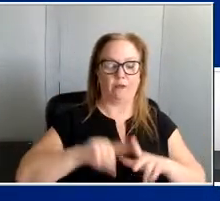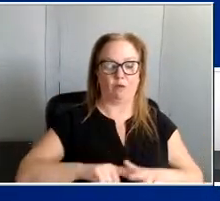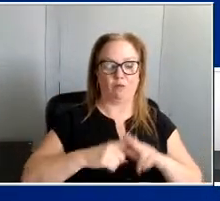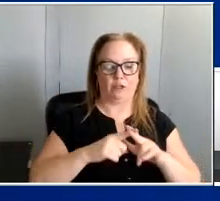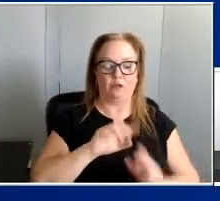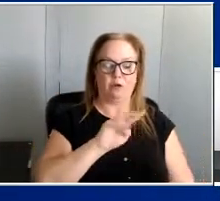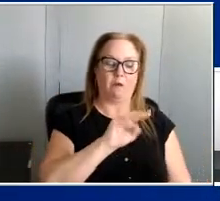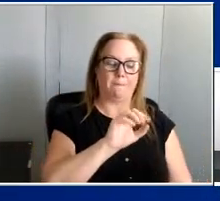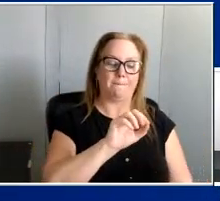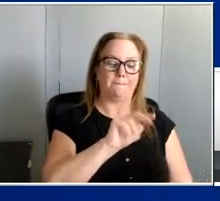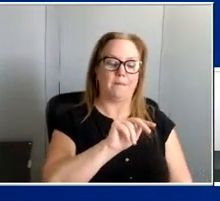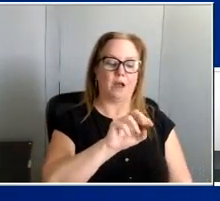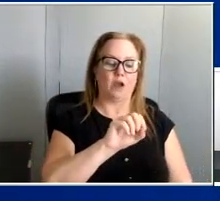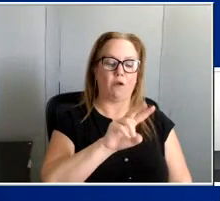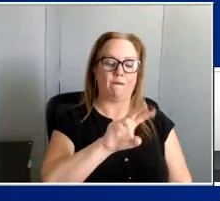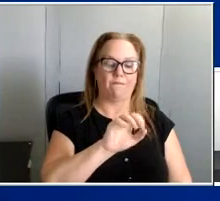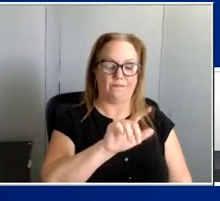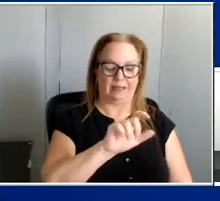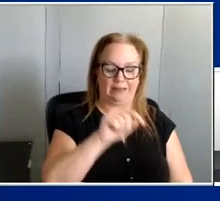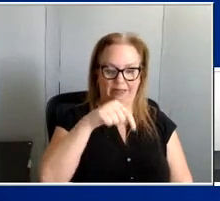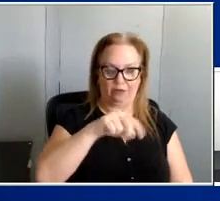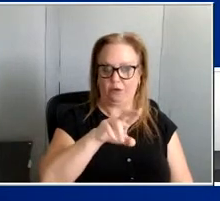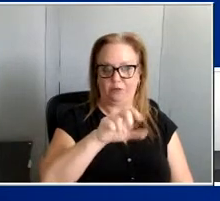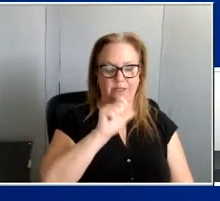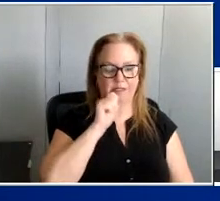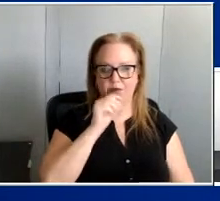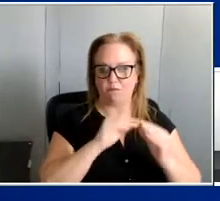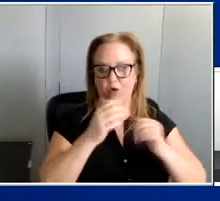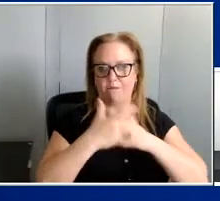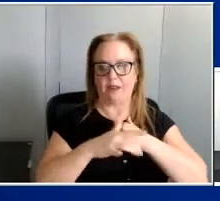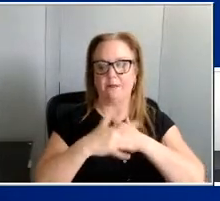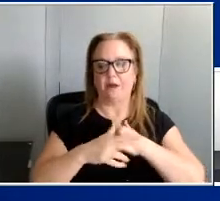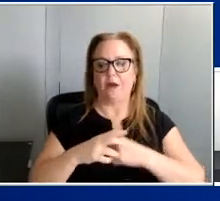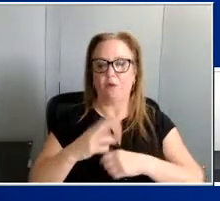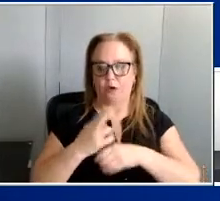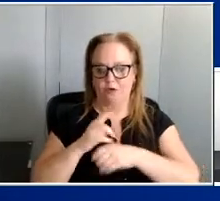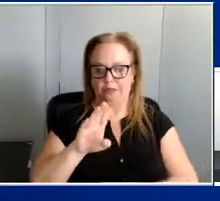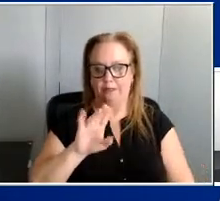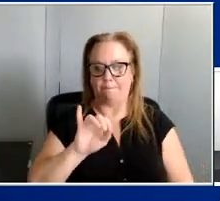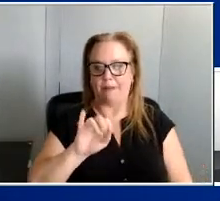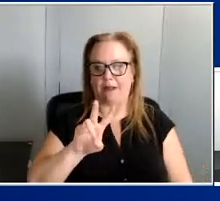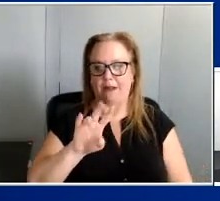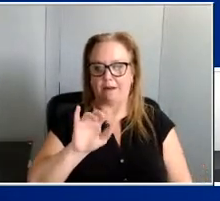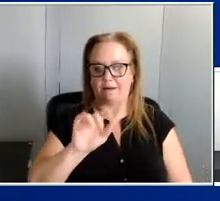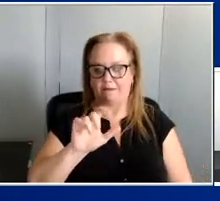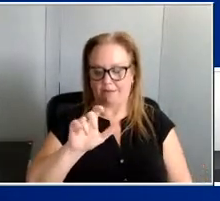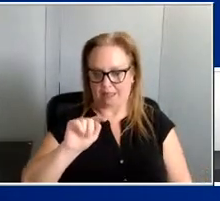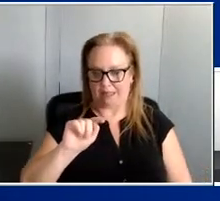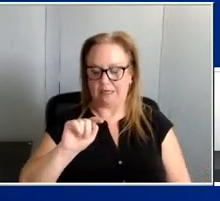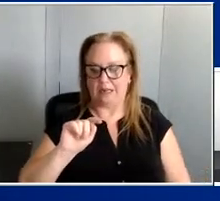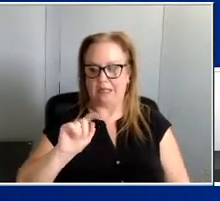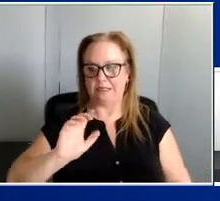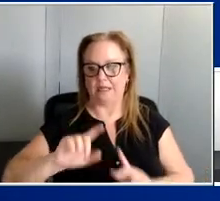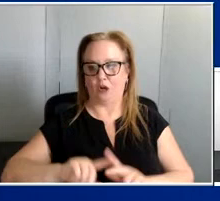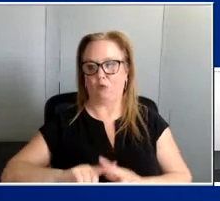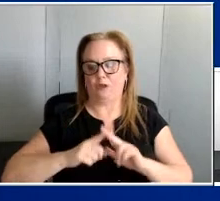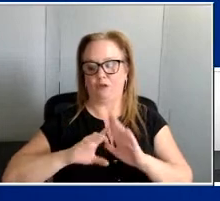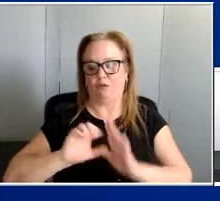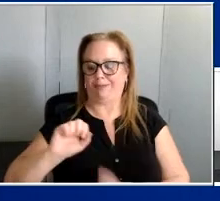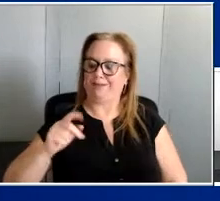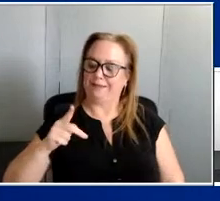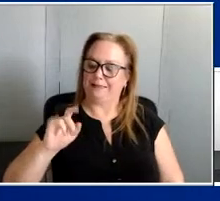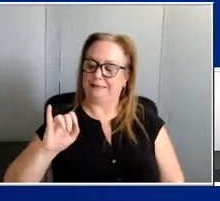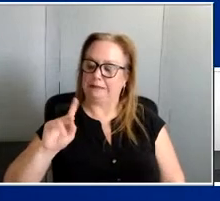monovalent here in the United States. That is no longer available. We are using the bivalent, which has one of the original spikes, but then also